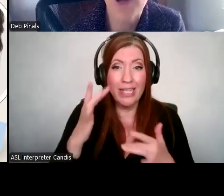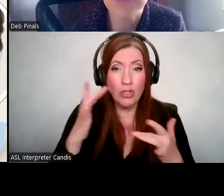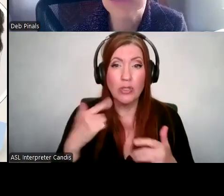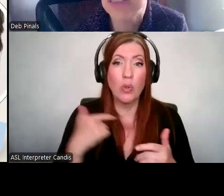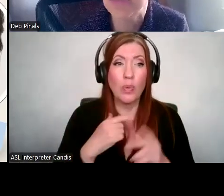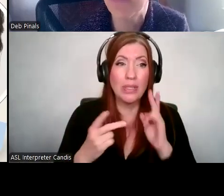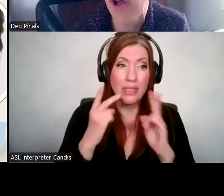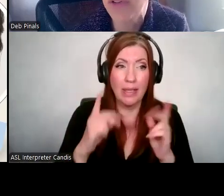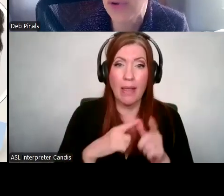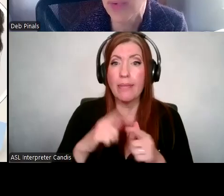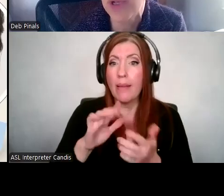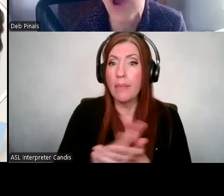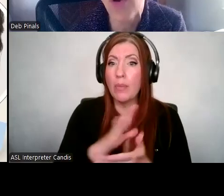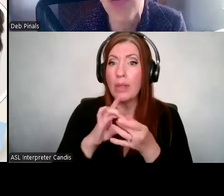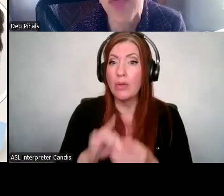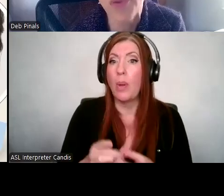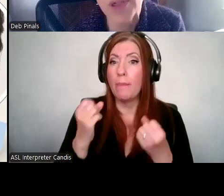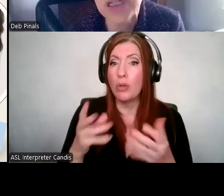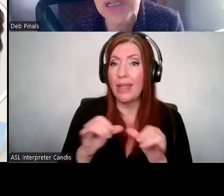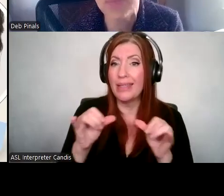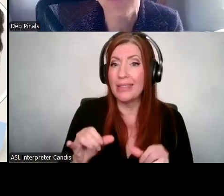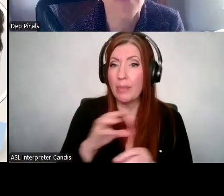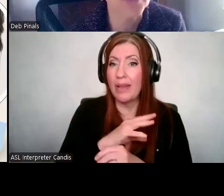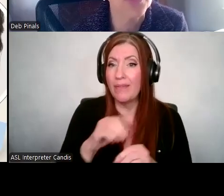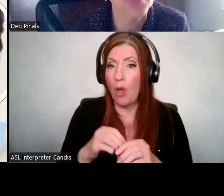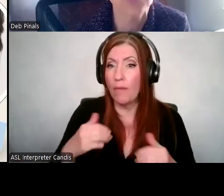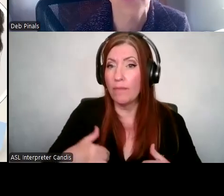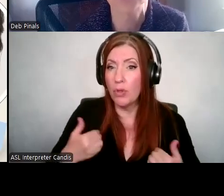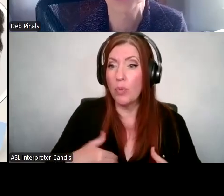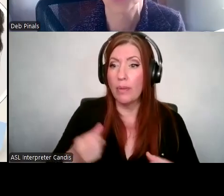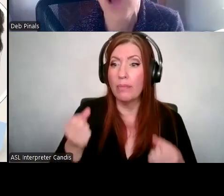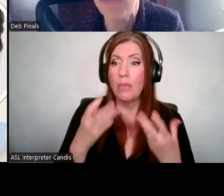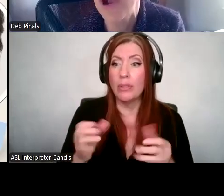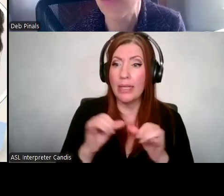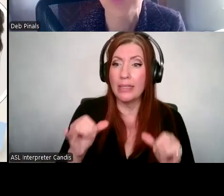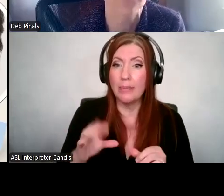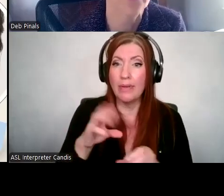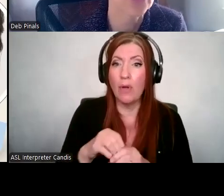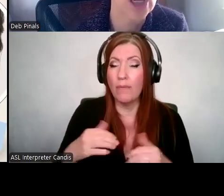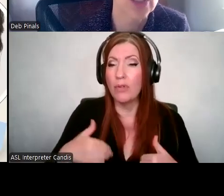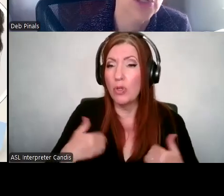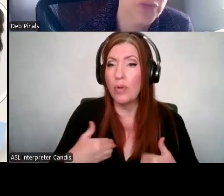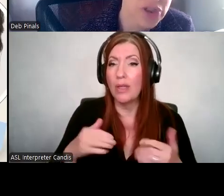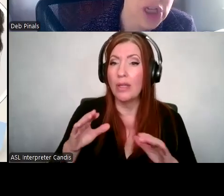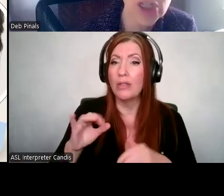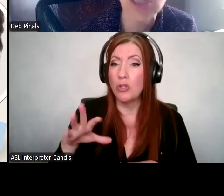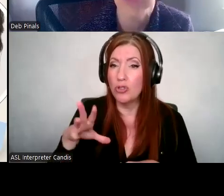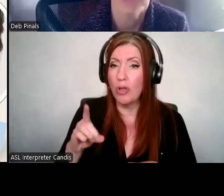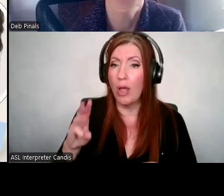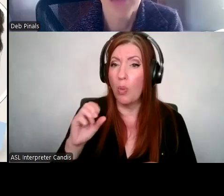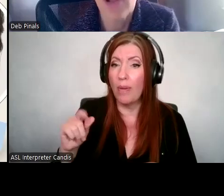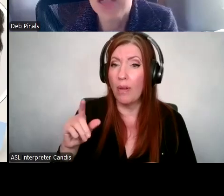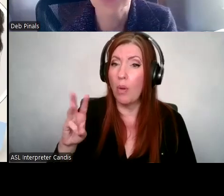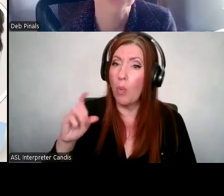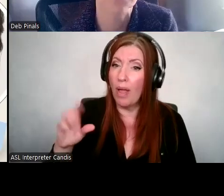on multi-system involved youth. We know that the multi-system involved youth, those involved in child welfare, those involved in juvenile justice,